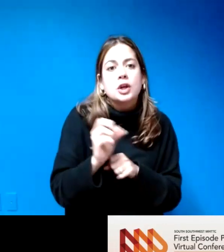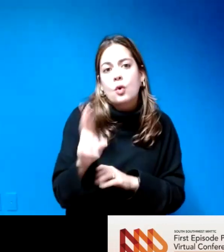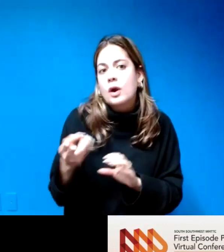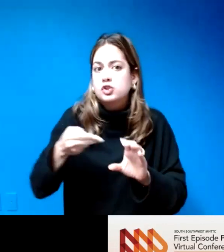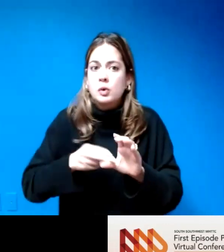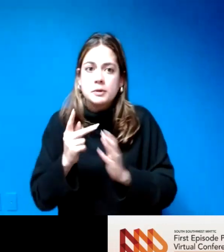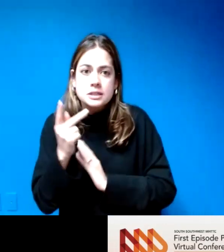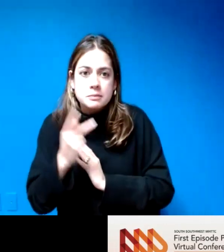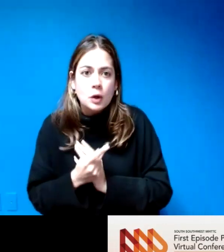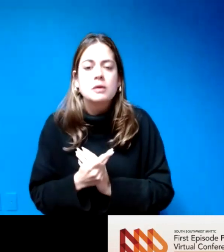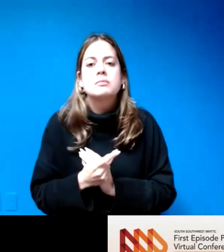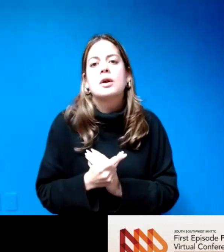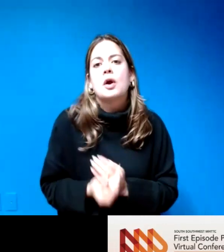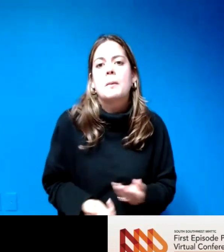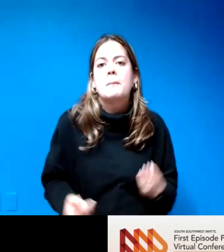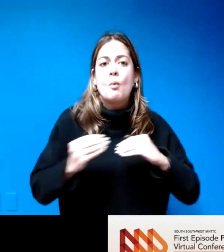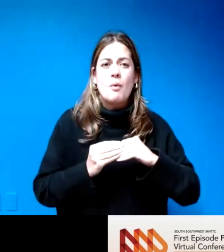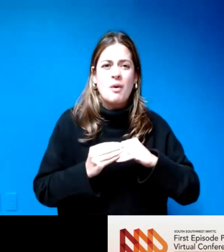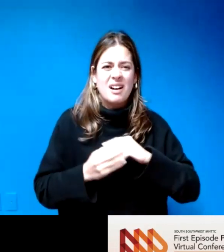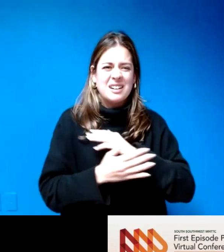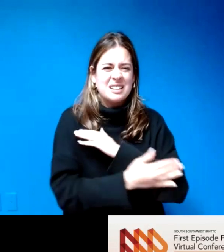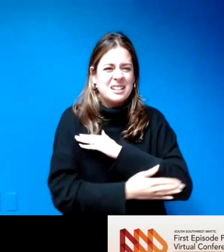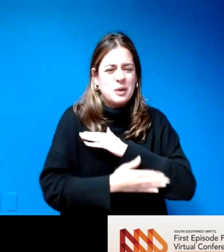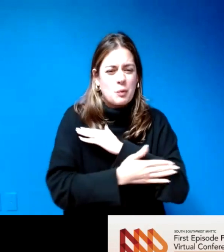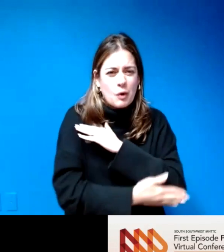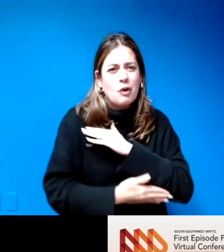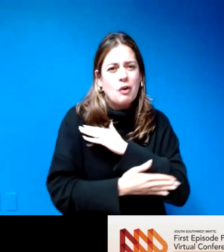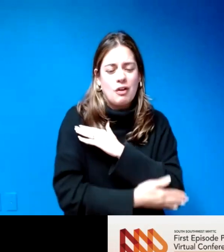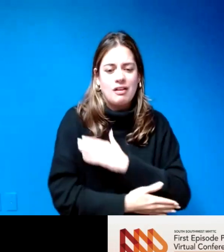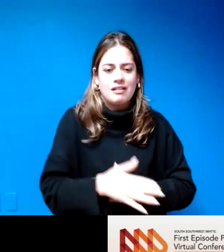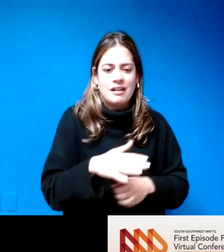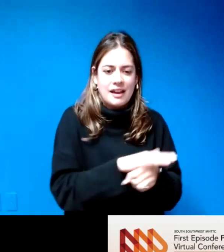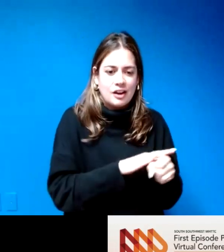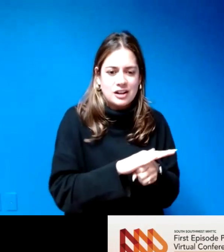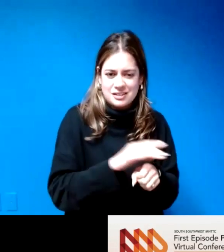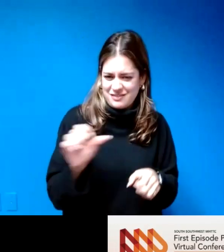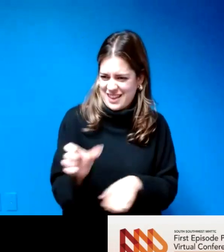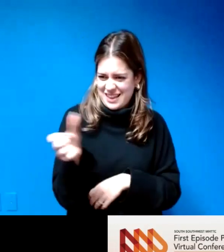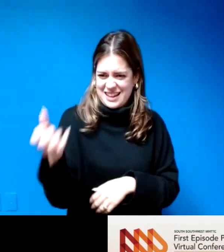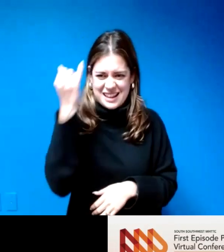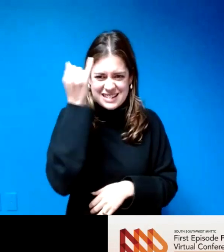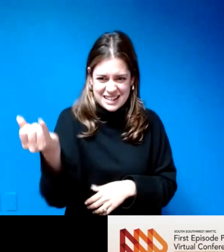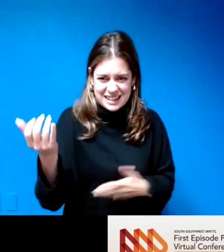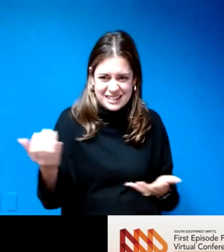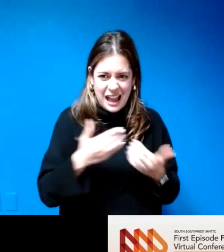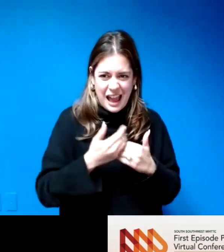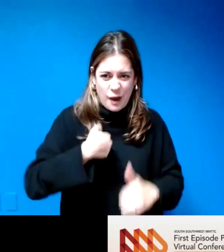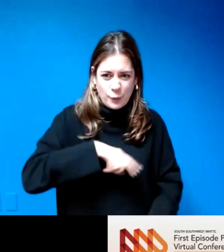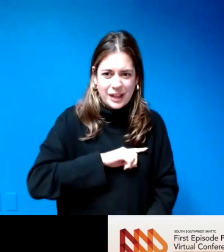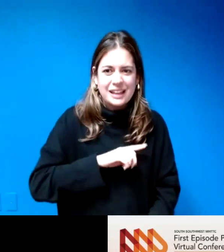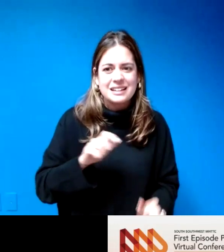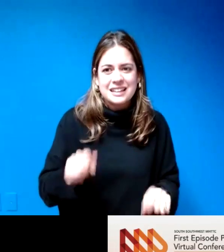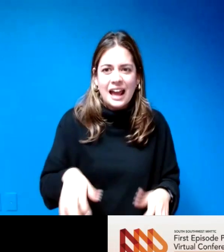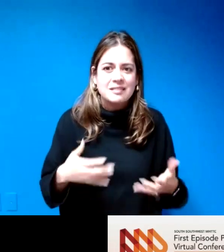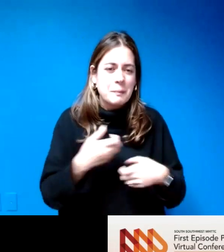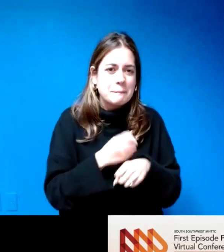in programs that are in more rural areas. I'm wondering if you have any ideas about how we can create